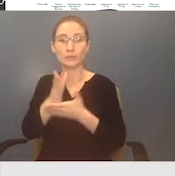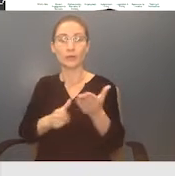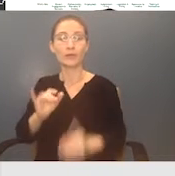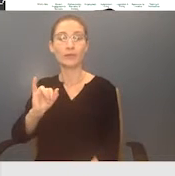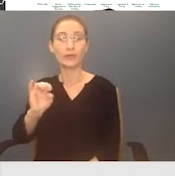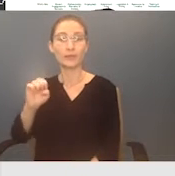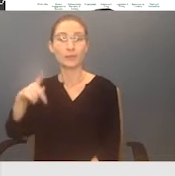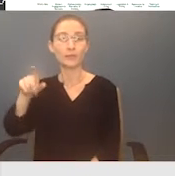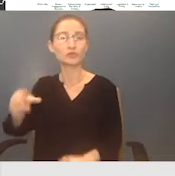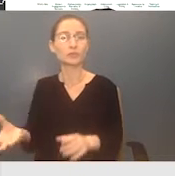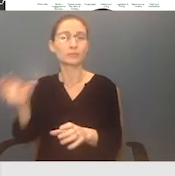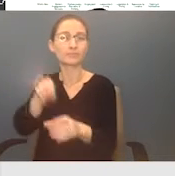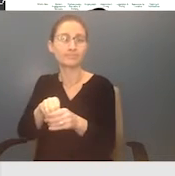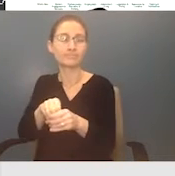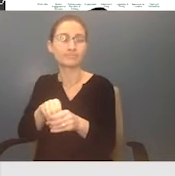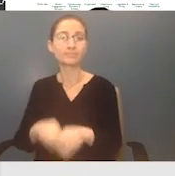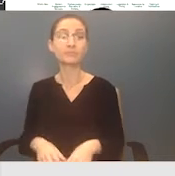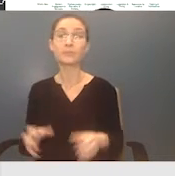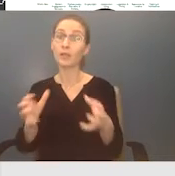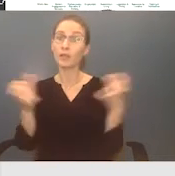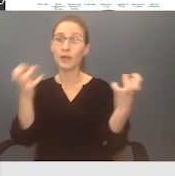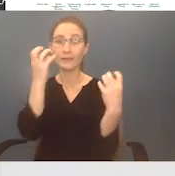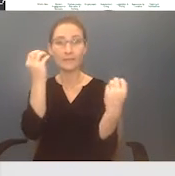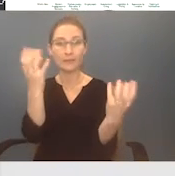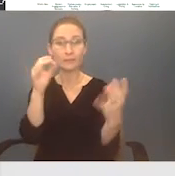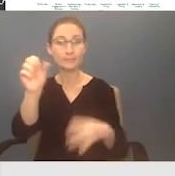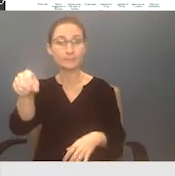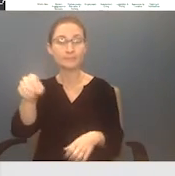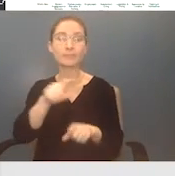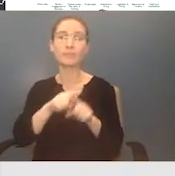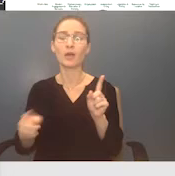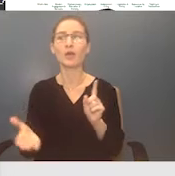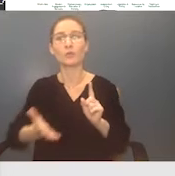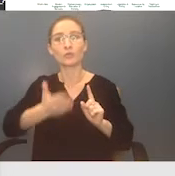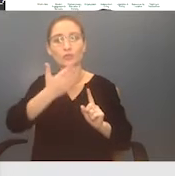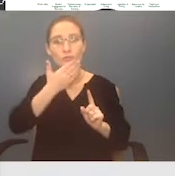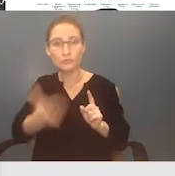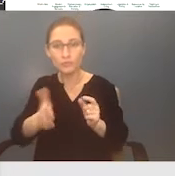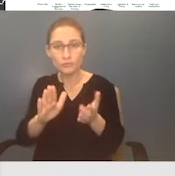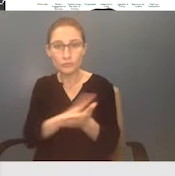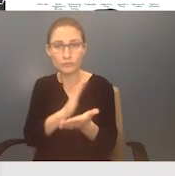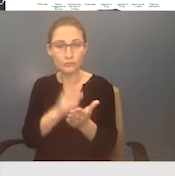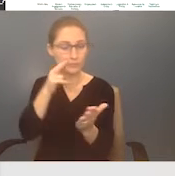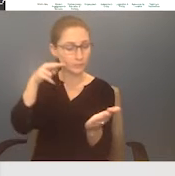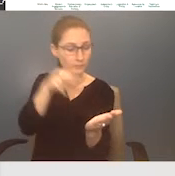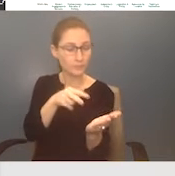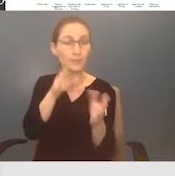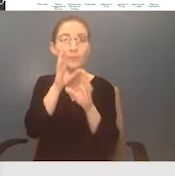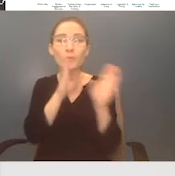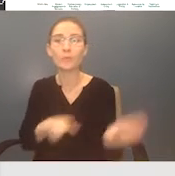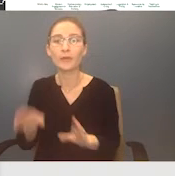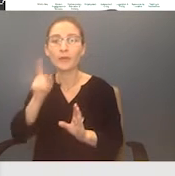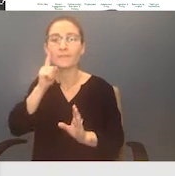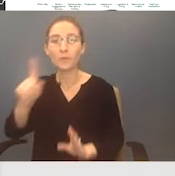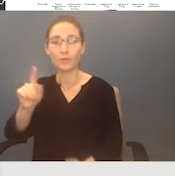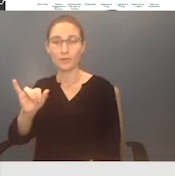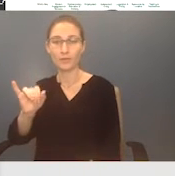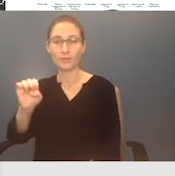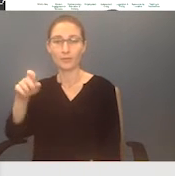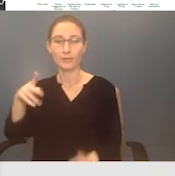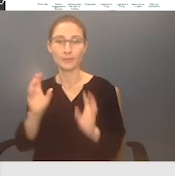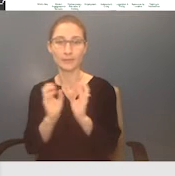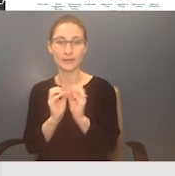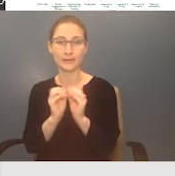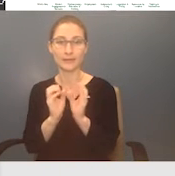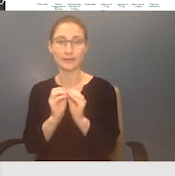included. And there's a lot of information there, but it's really a good handout to have in preparation for IEP meetings. And